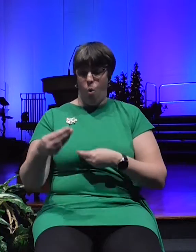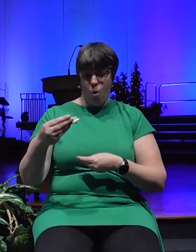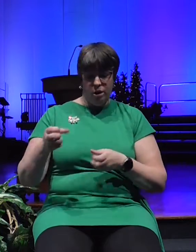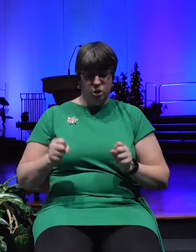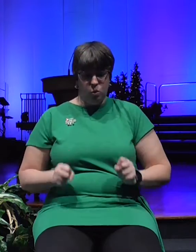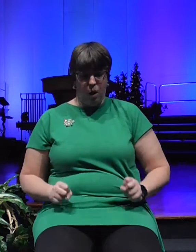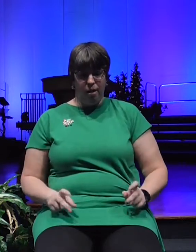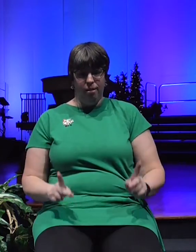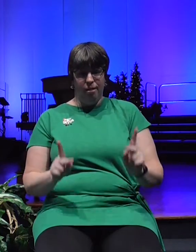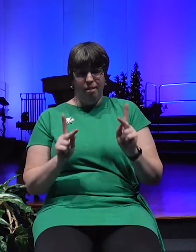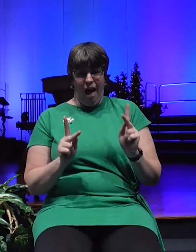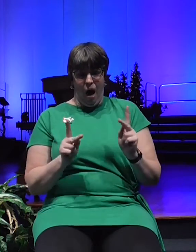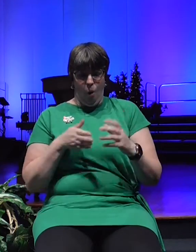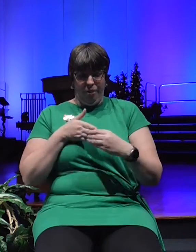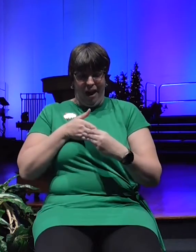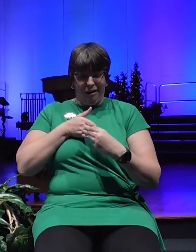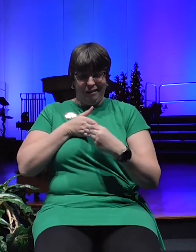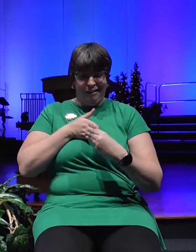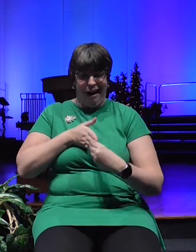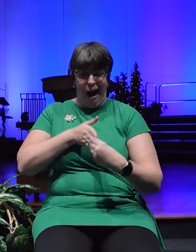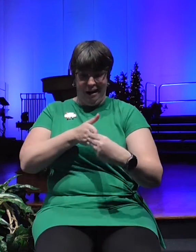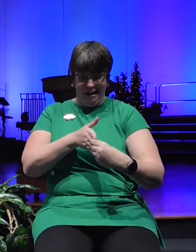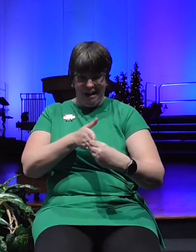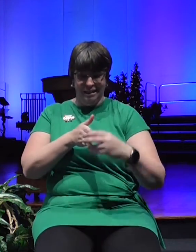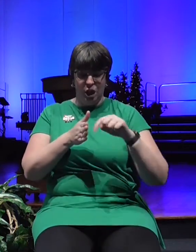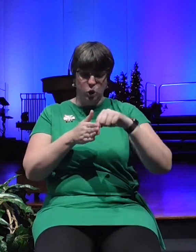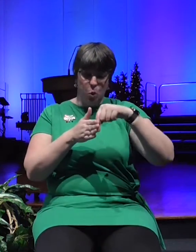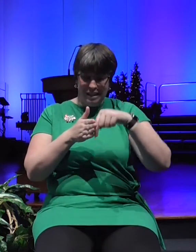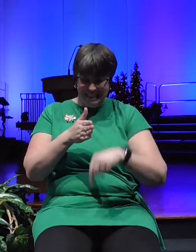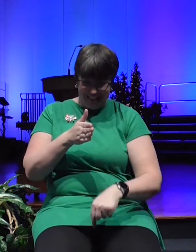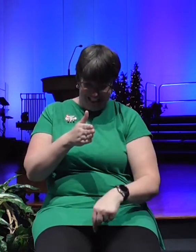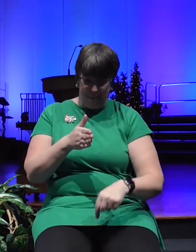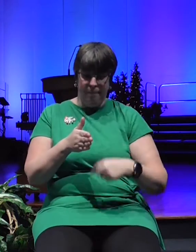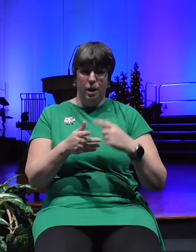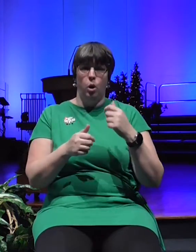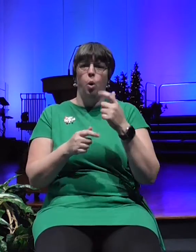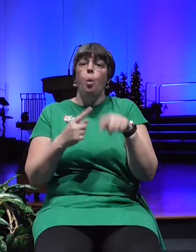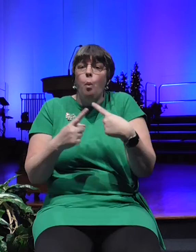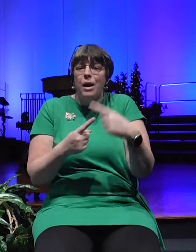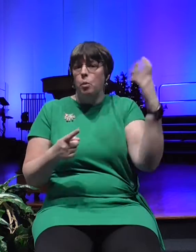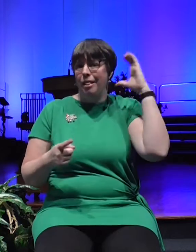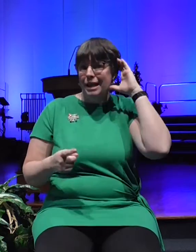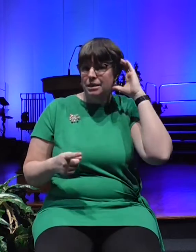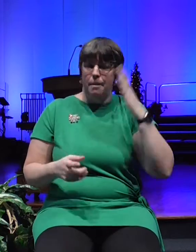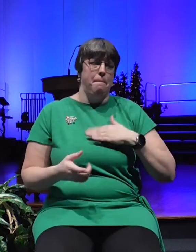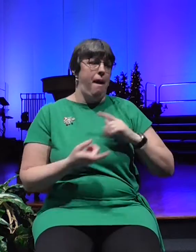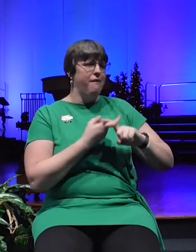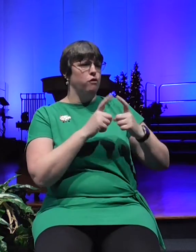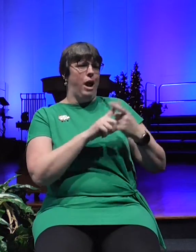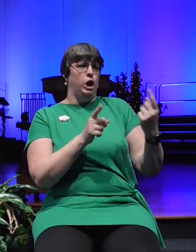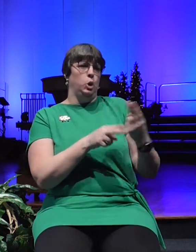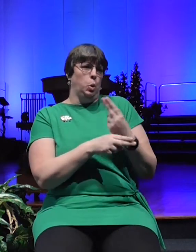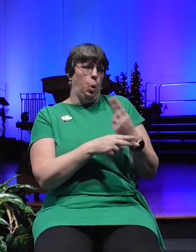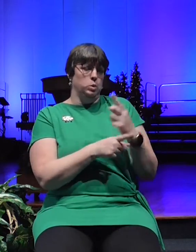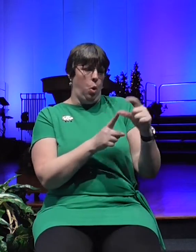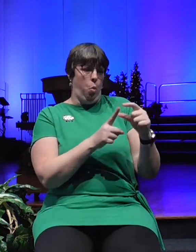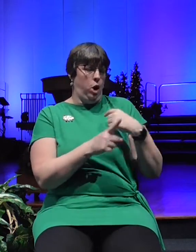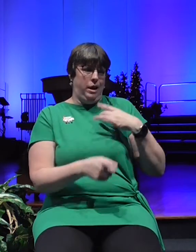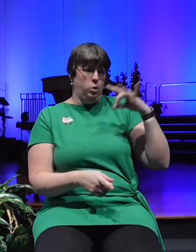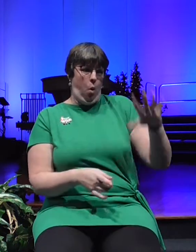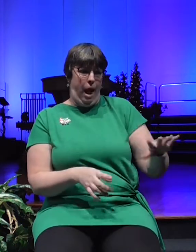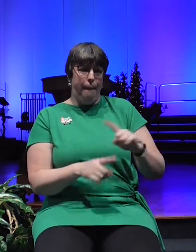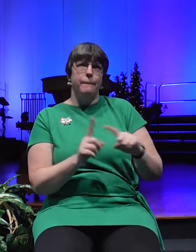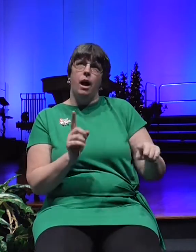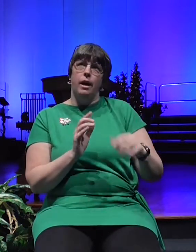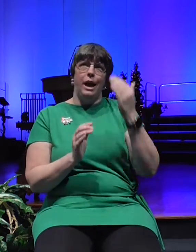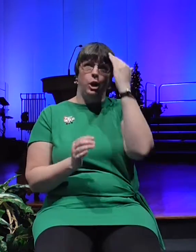to deepen every time we listen. My friend Reverend Karen Russo used to use a word I never liked, but I found it's very